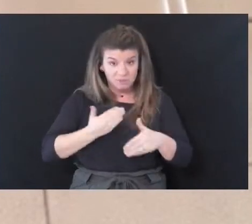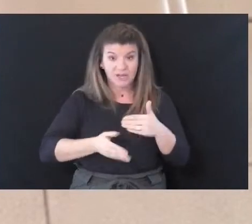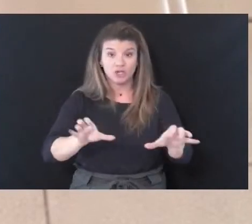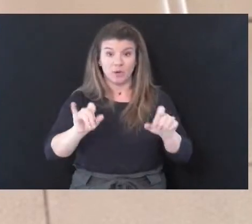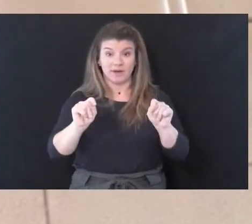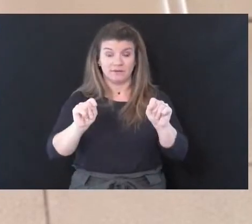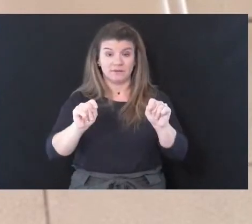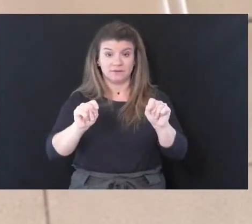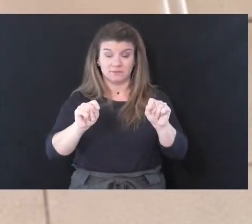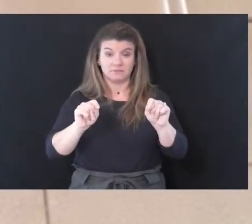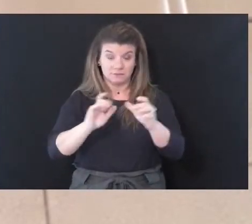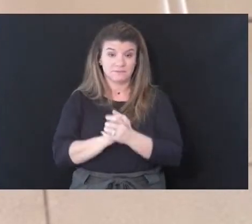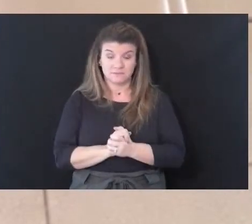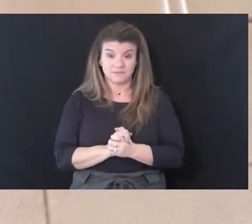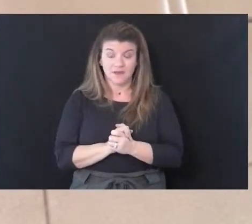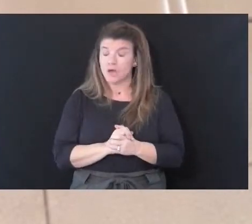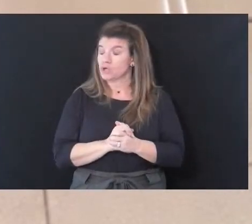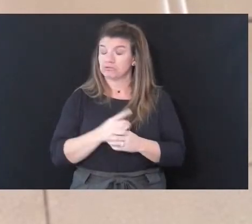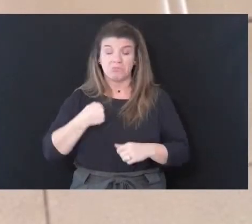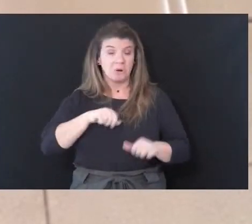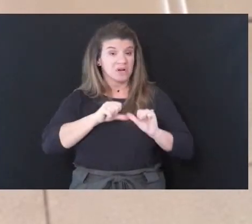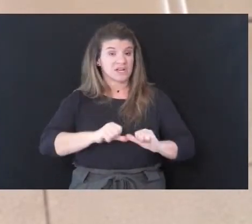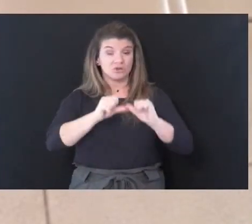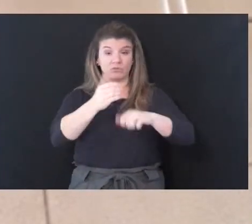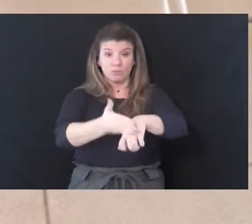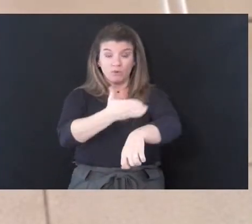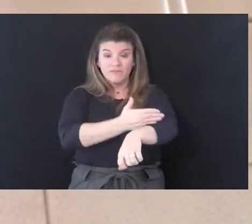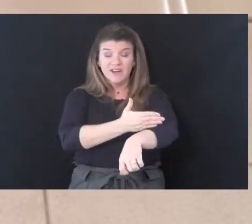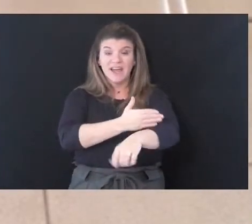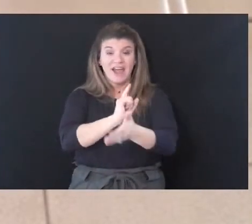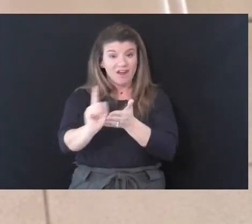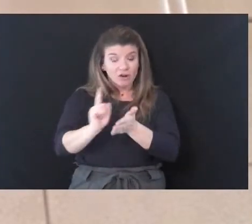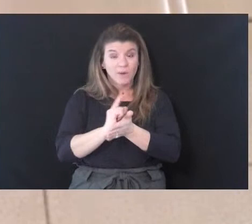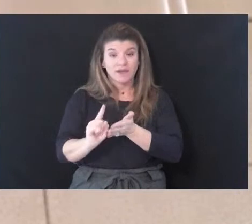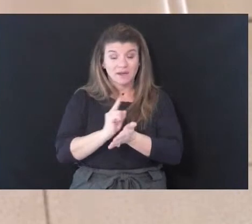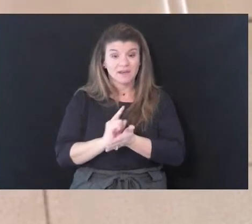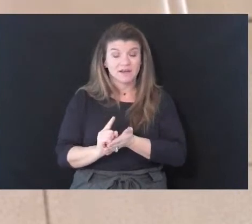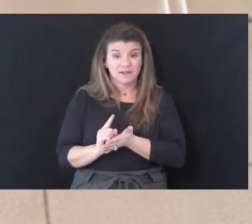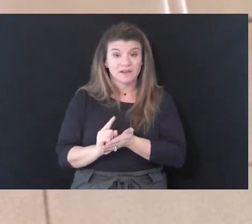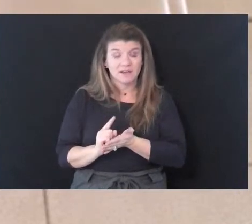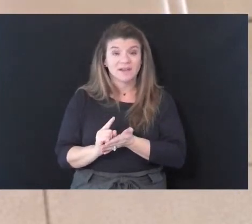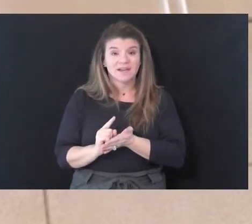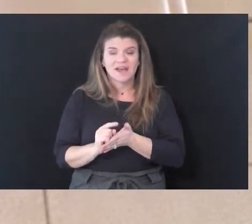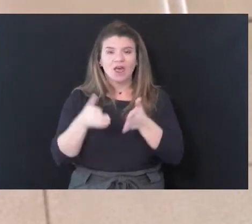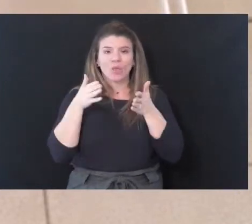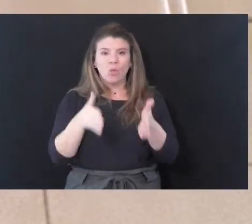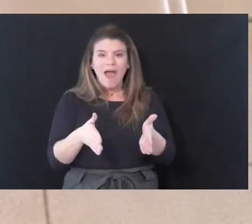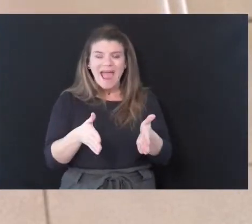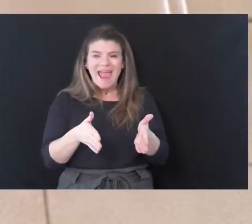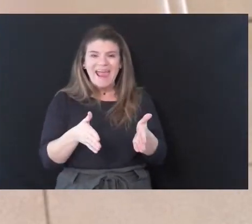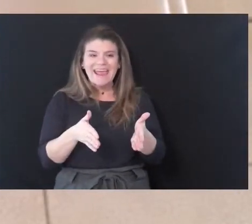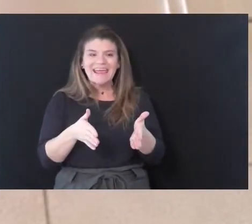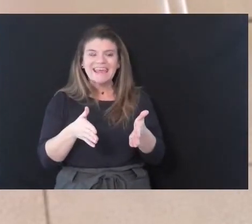arms. So we'll continue to improve each week the way